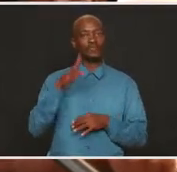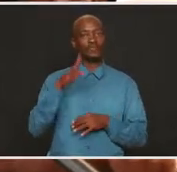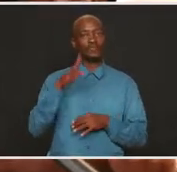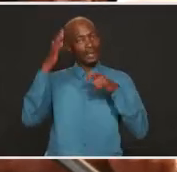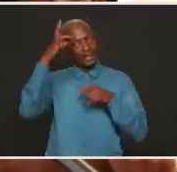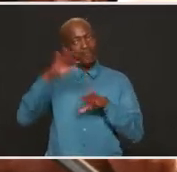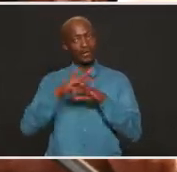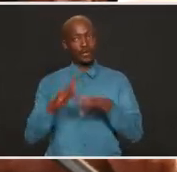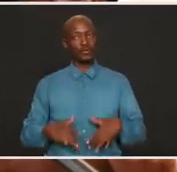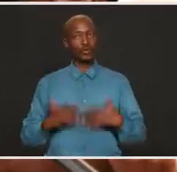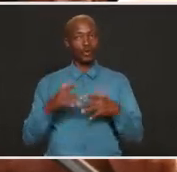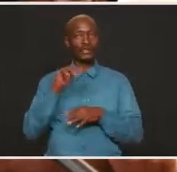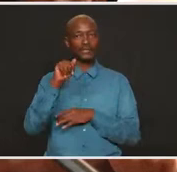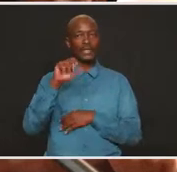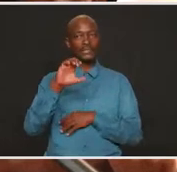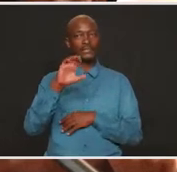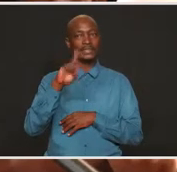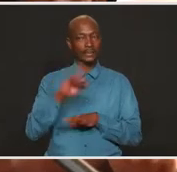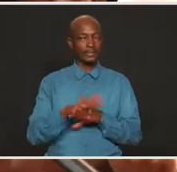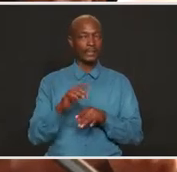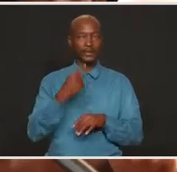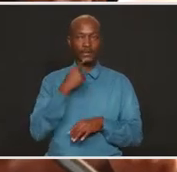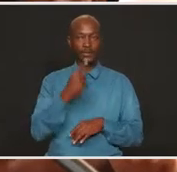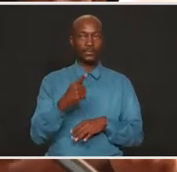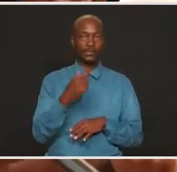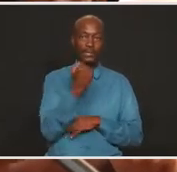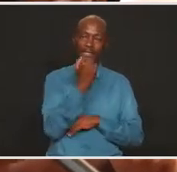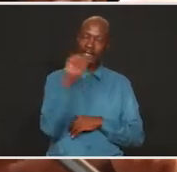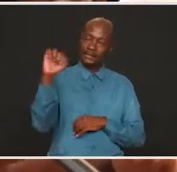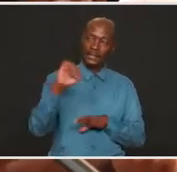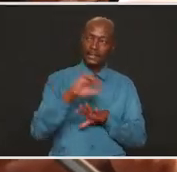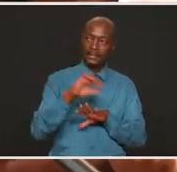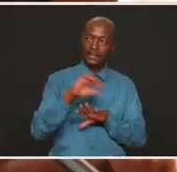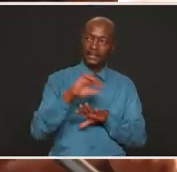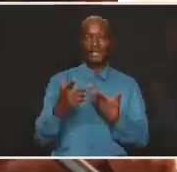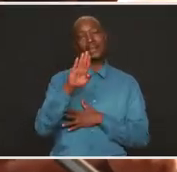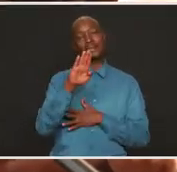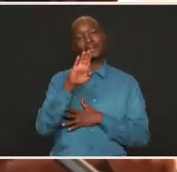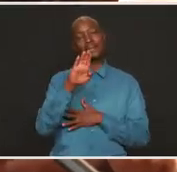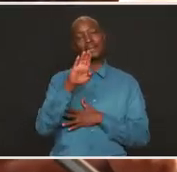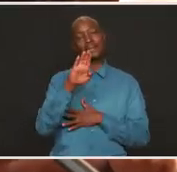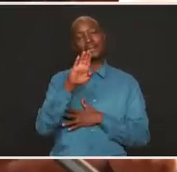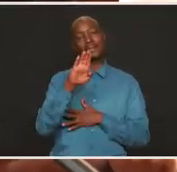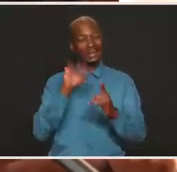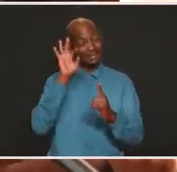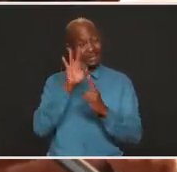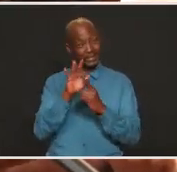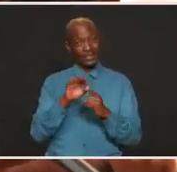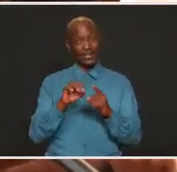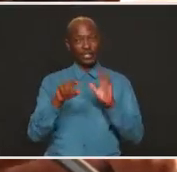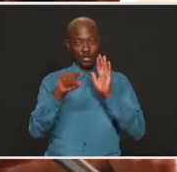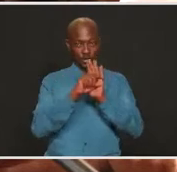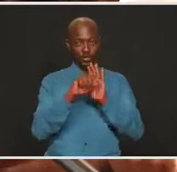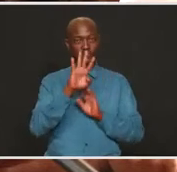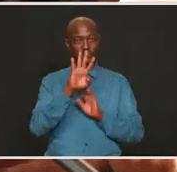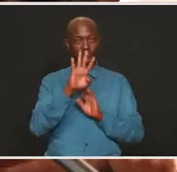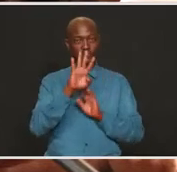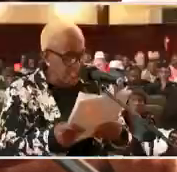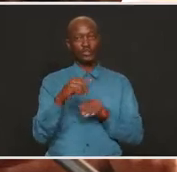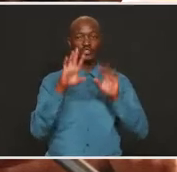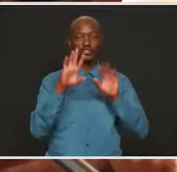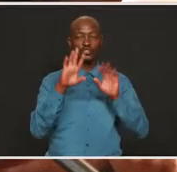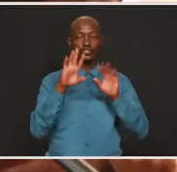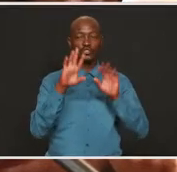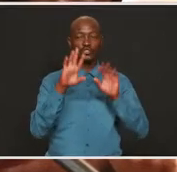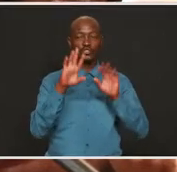Long Live acdp we therefore reject Bella Bill and in particular close 41 we say